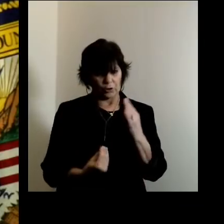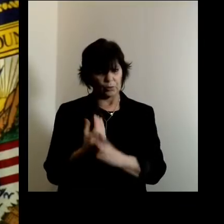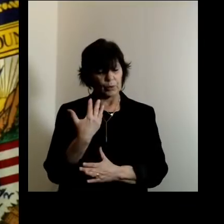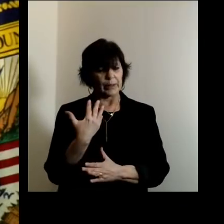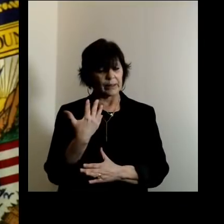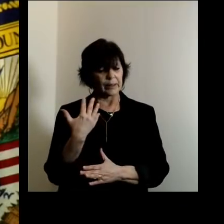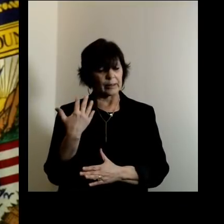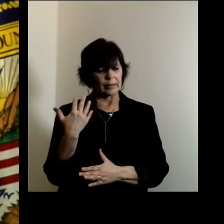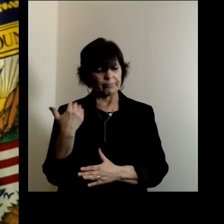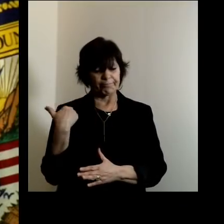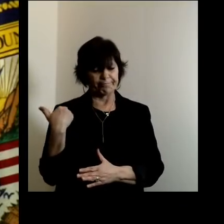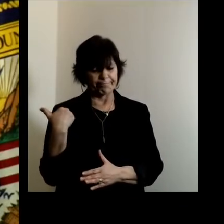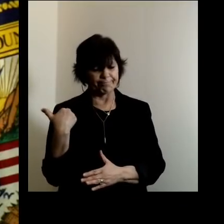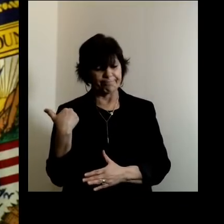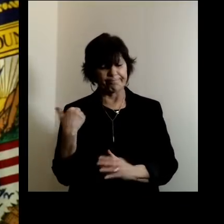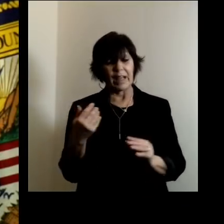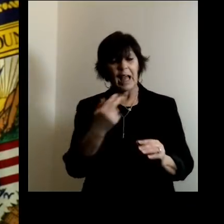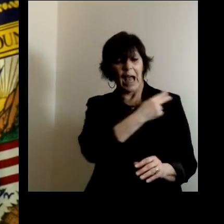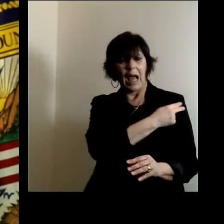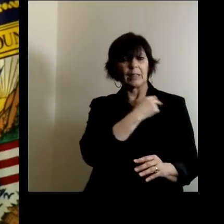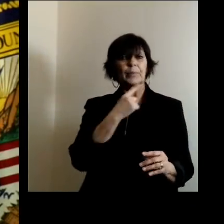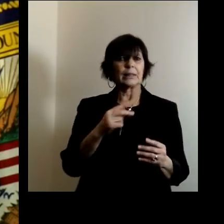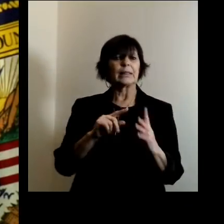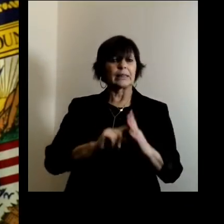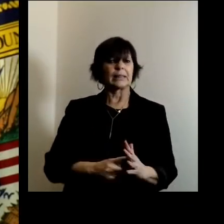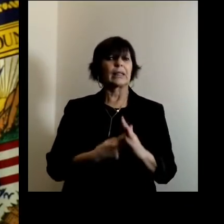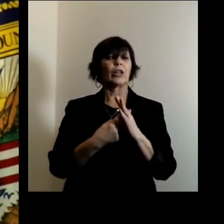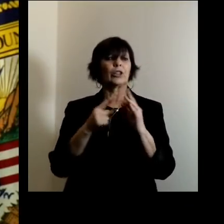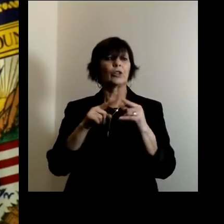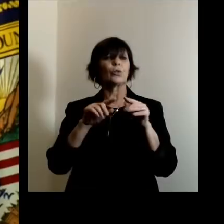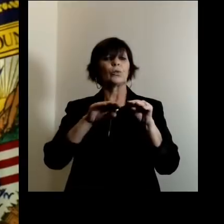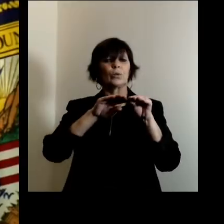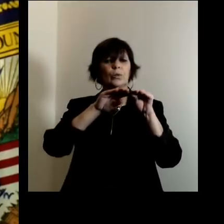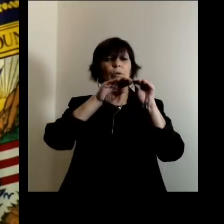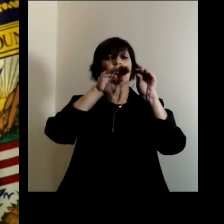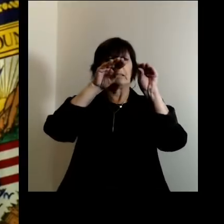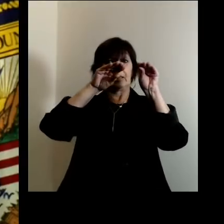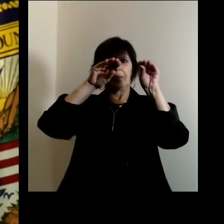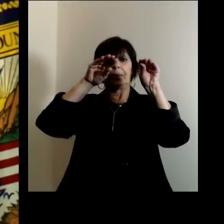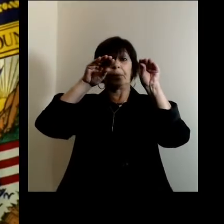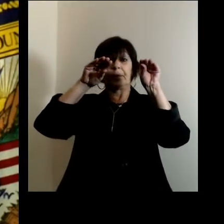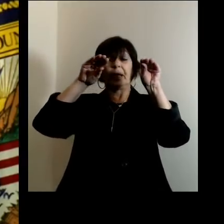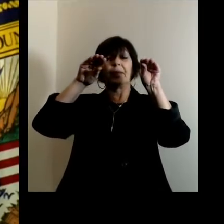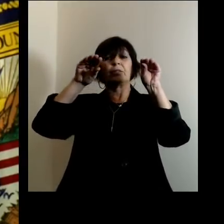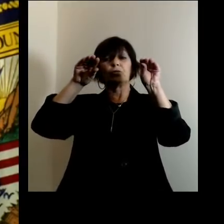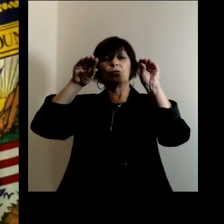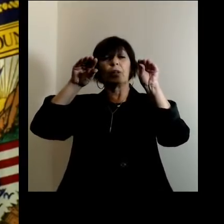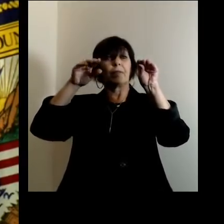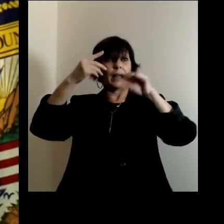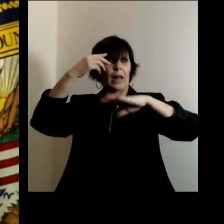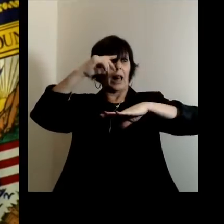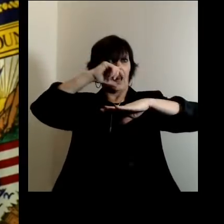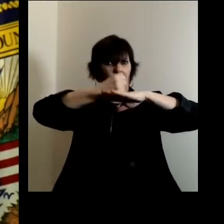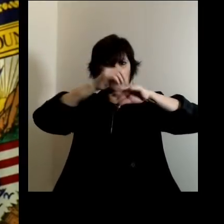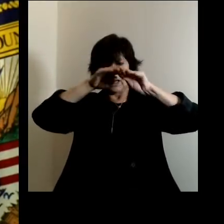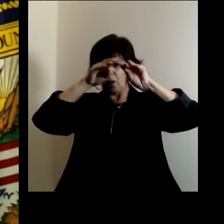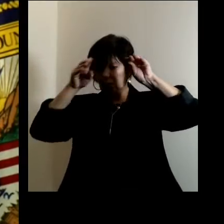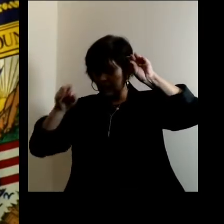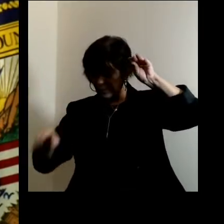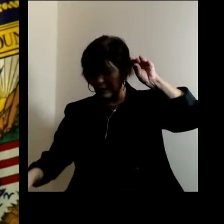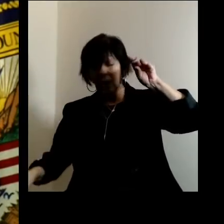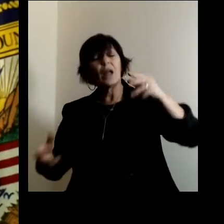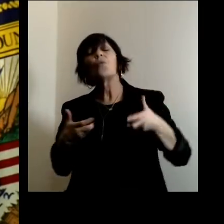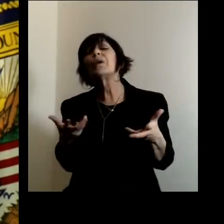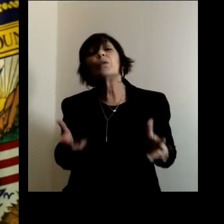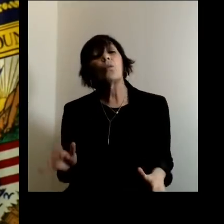of hospitalizations actually started to plateau and then drop because of the lockdown that was in effect. Nobody wants to go back to